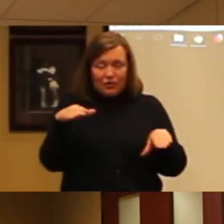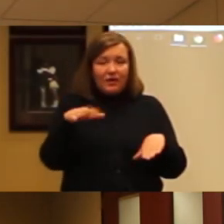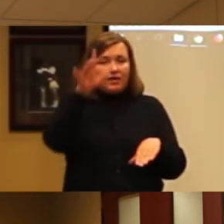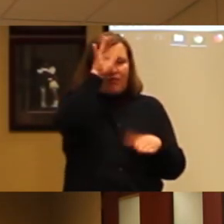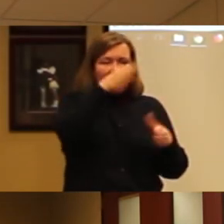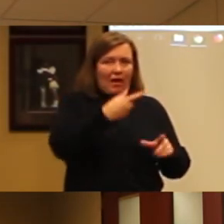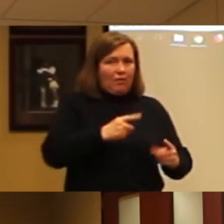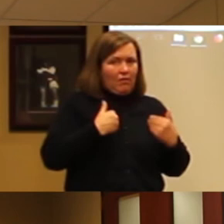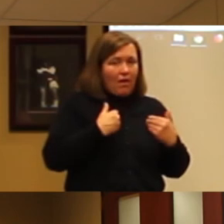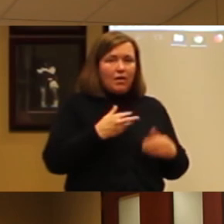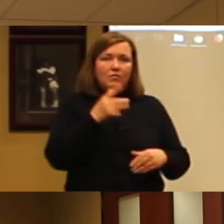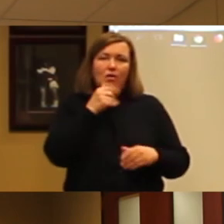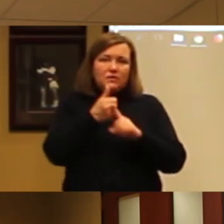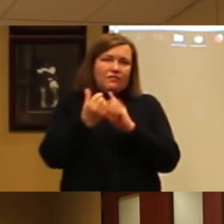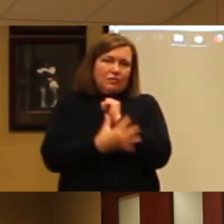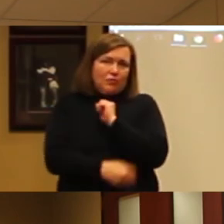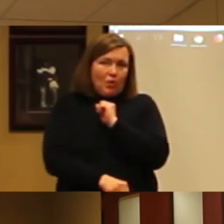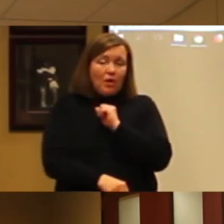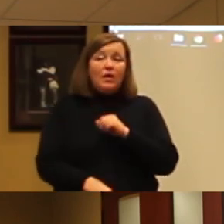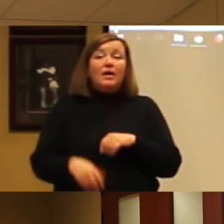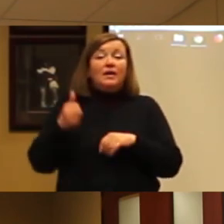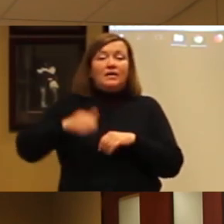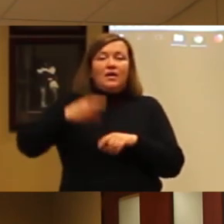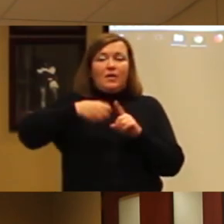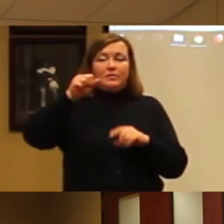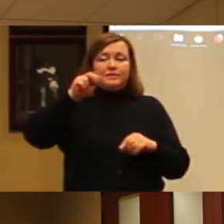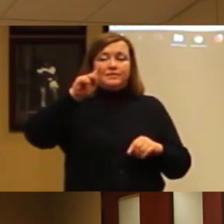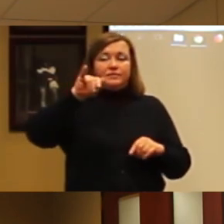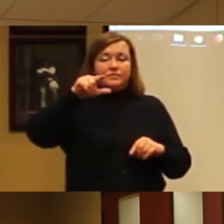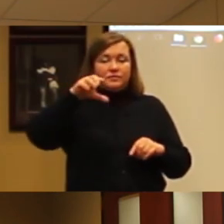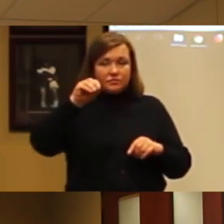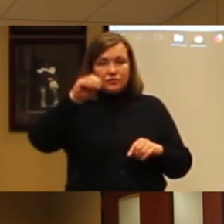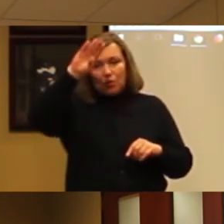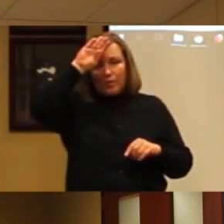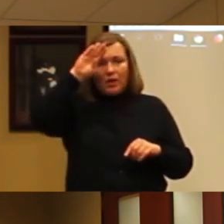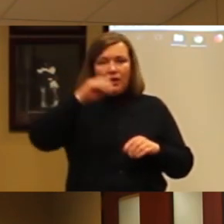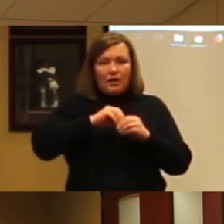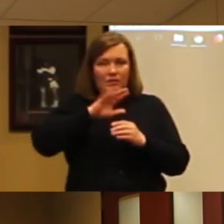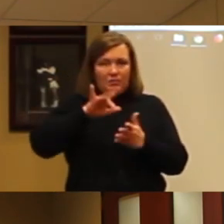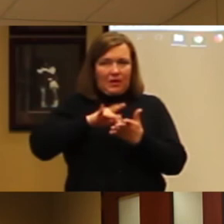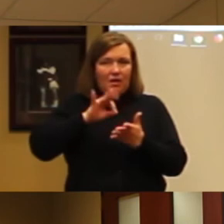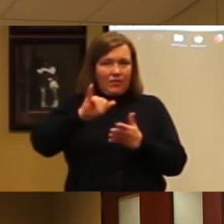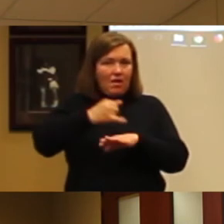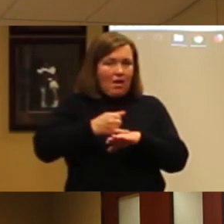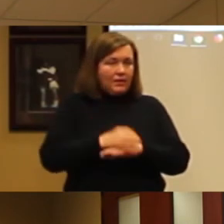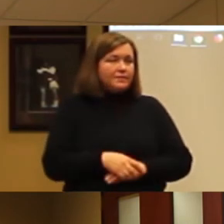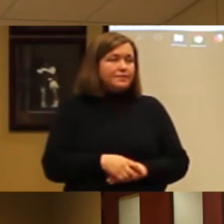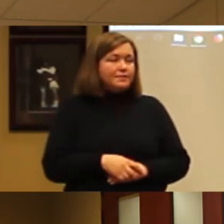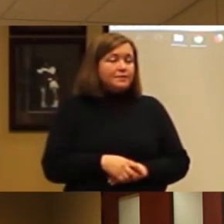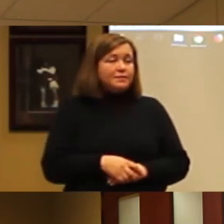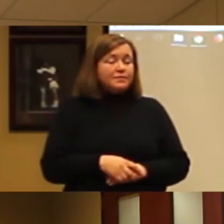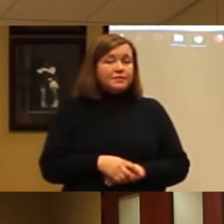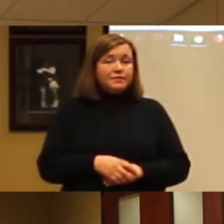very poor, and he was from Santiago de Cuba in the orient of the island. And he says that when he